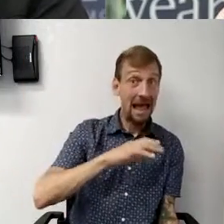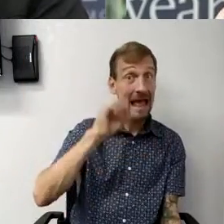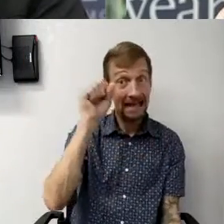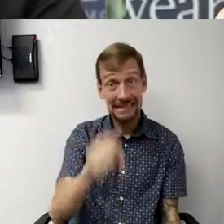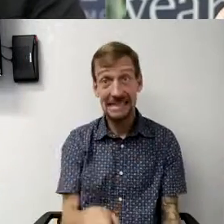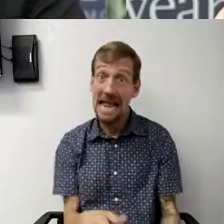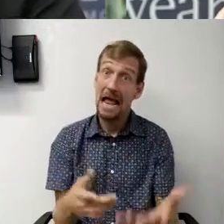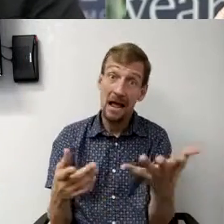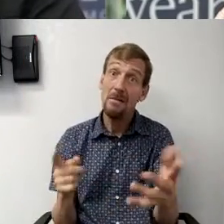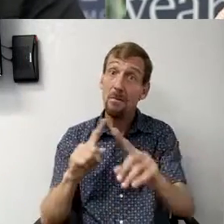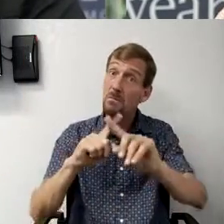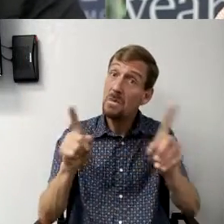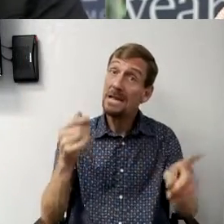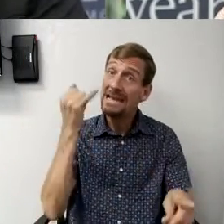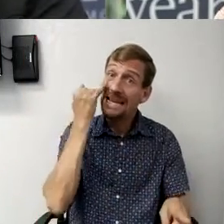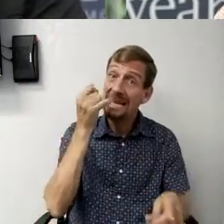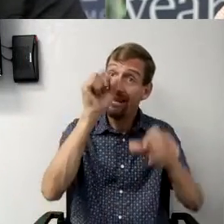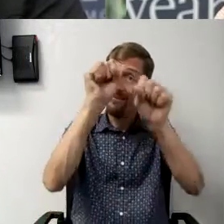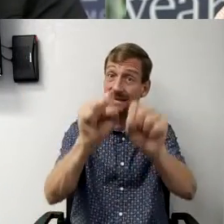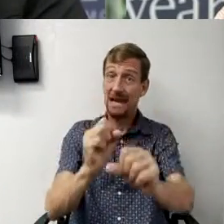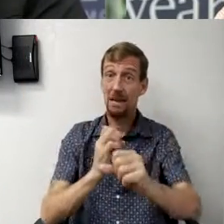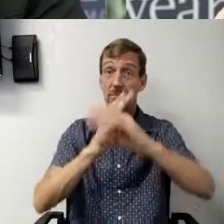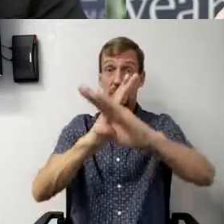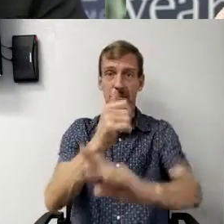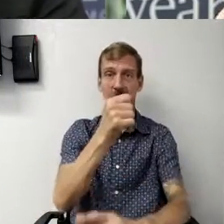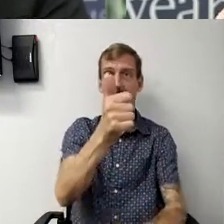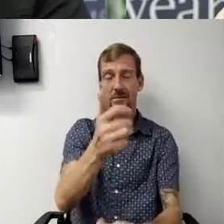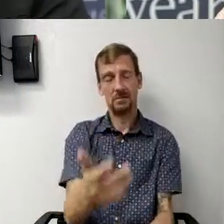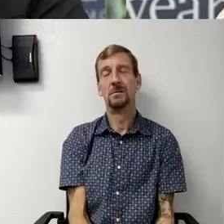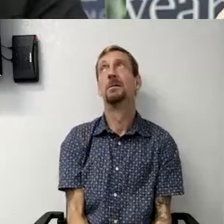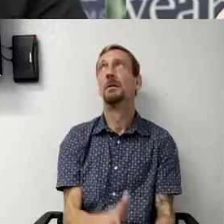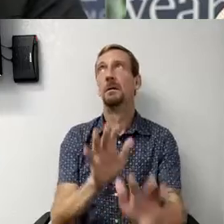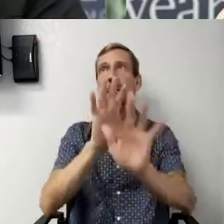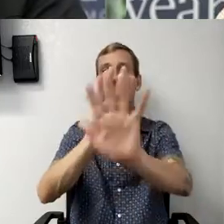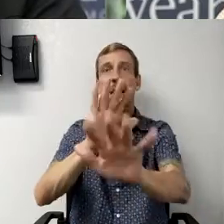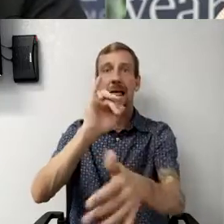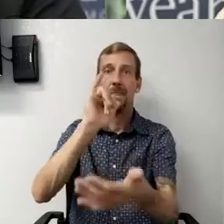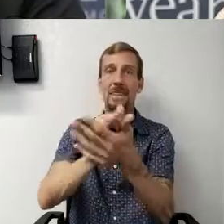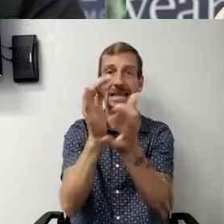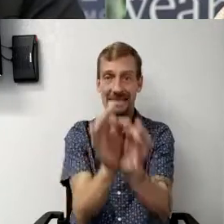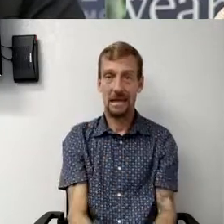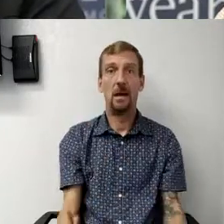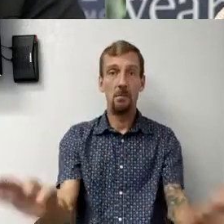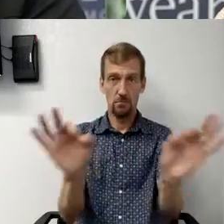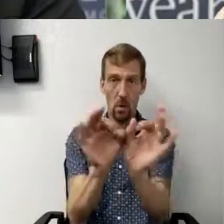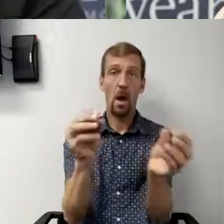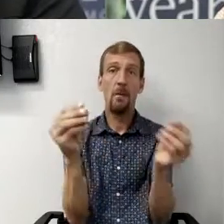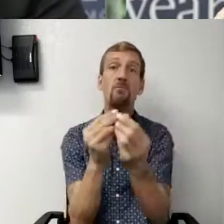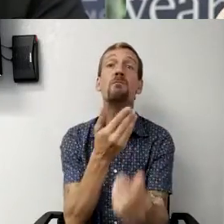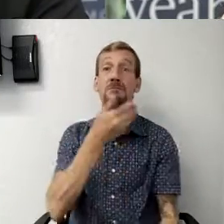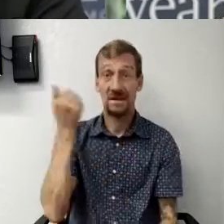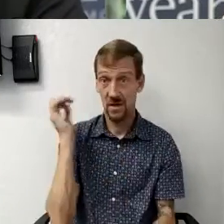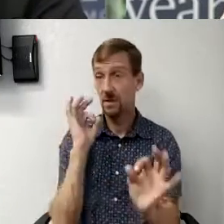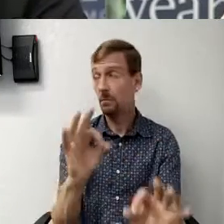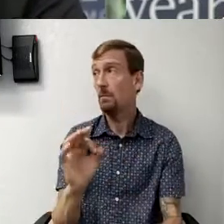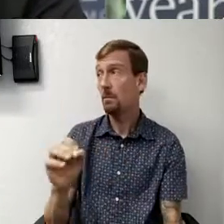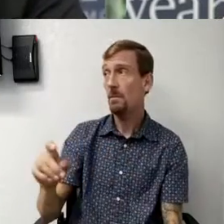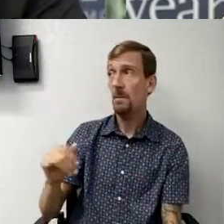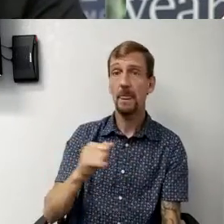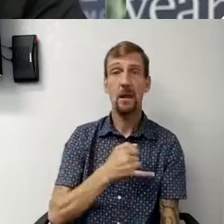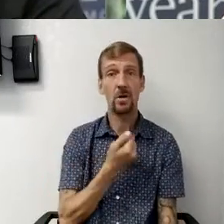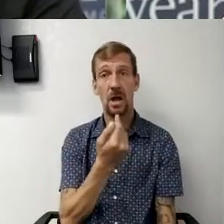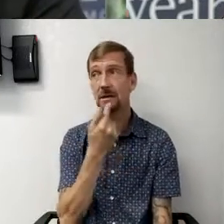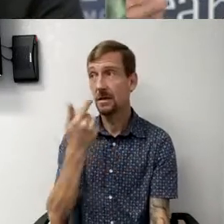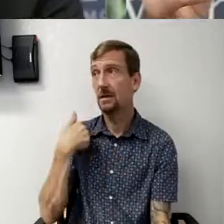that's still the case, but if you can protect yourself from getting it, that's even better. Okay. I'm glad you're able to find